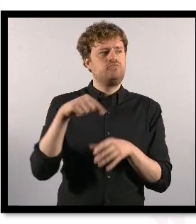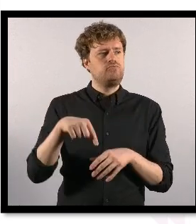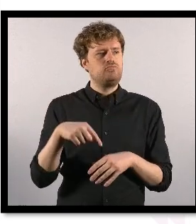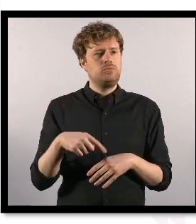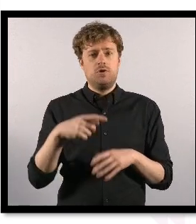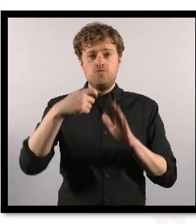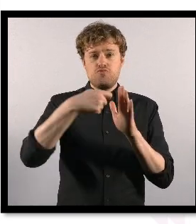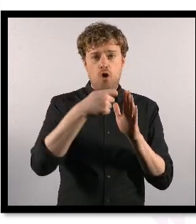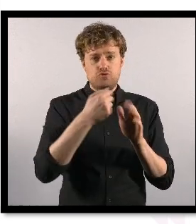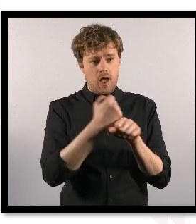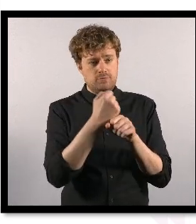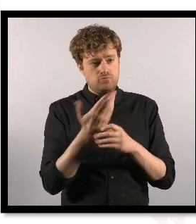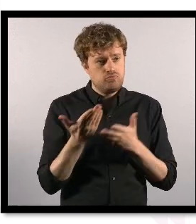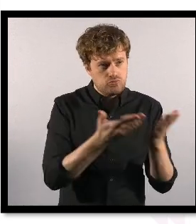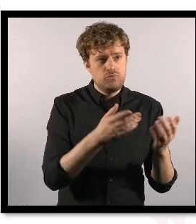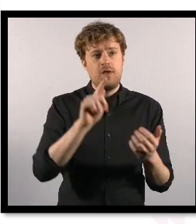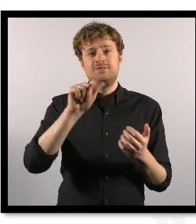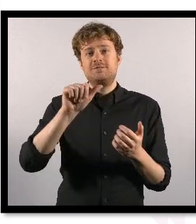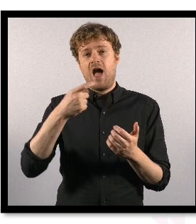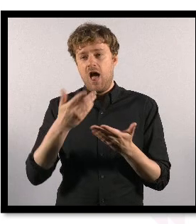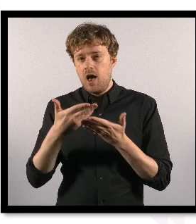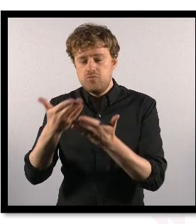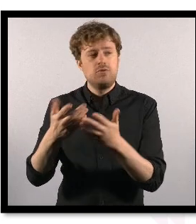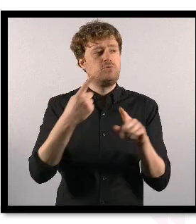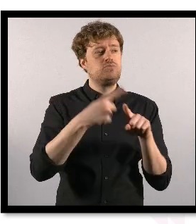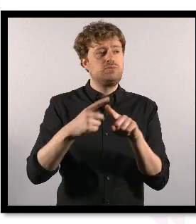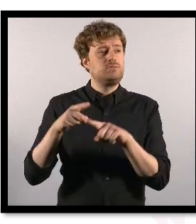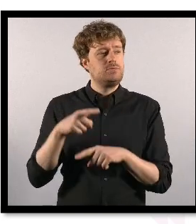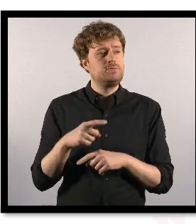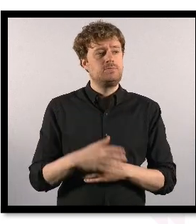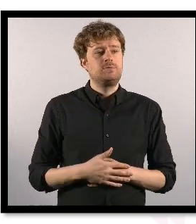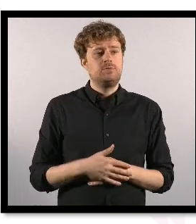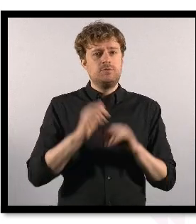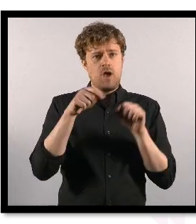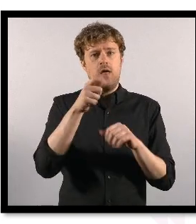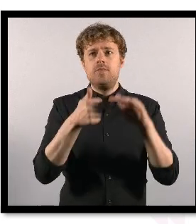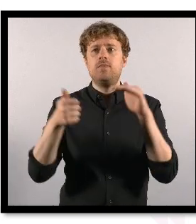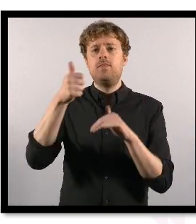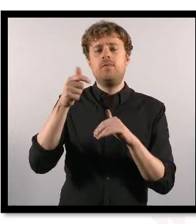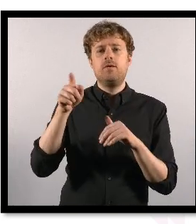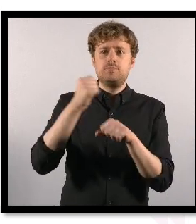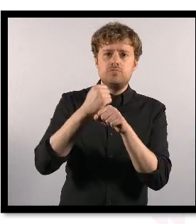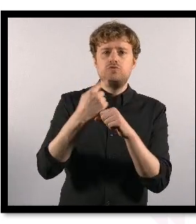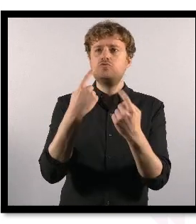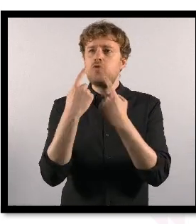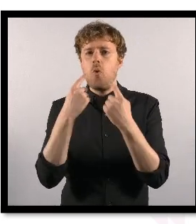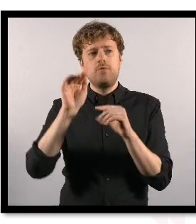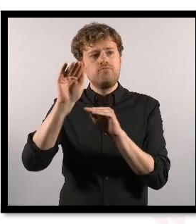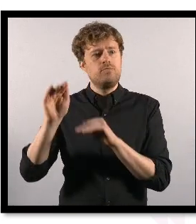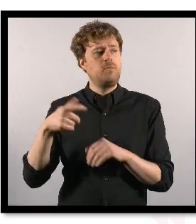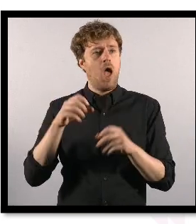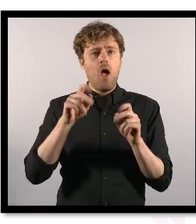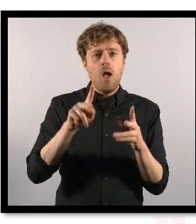bear in mind as a community is this is a successful ecosystem because it balances what projects need, what